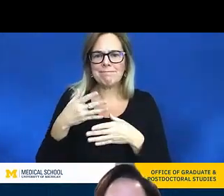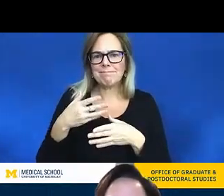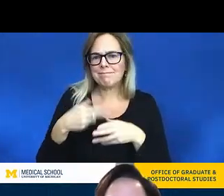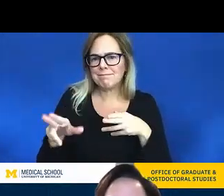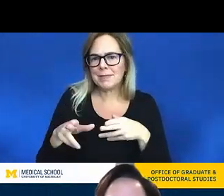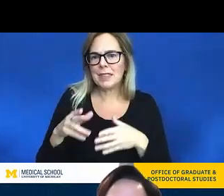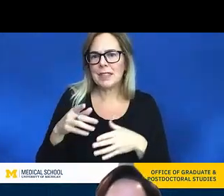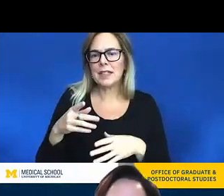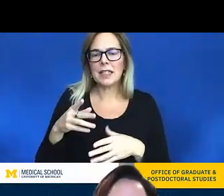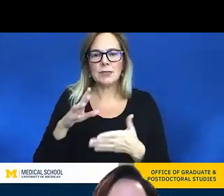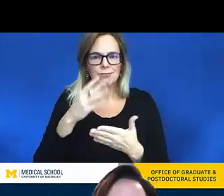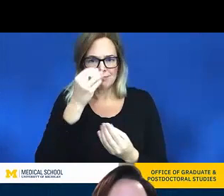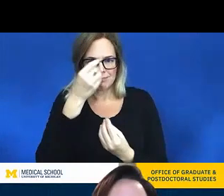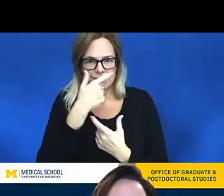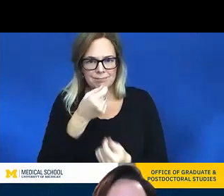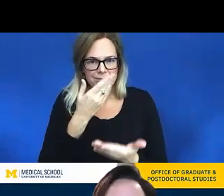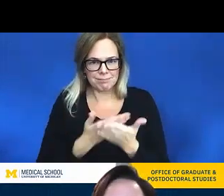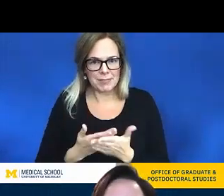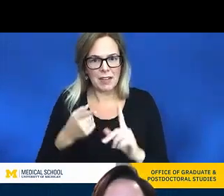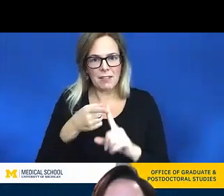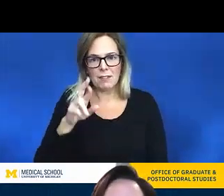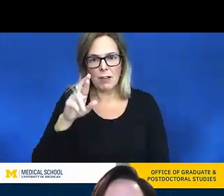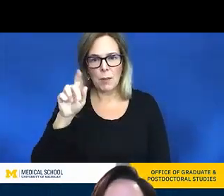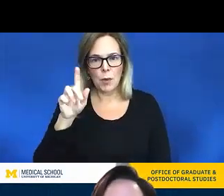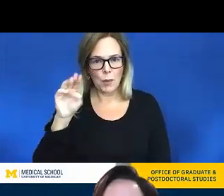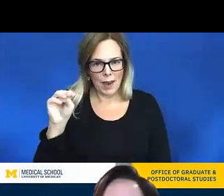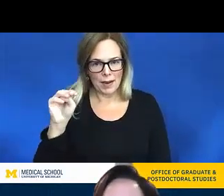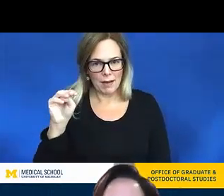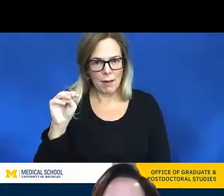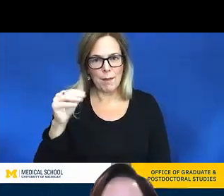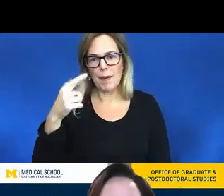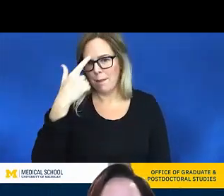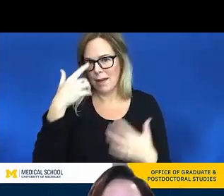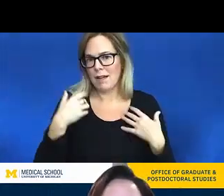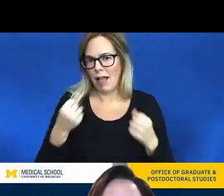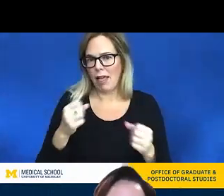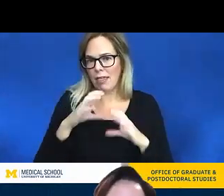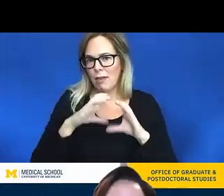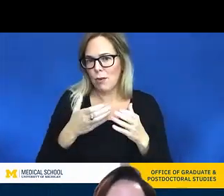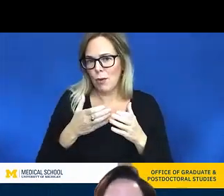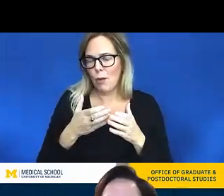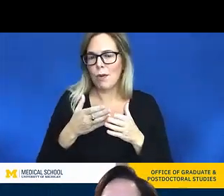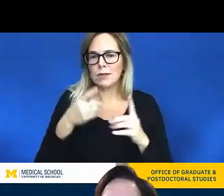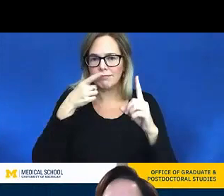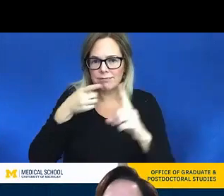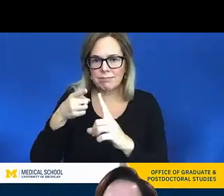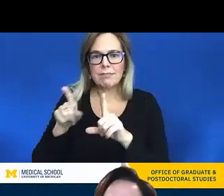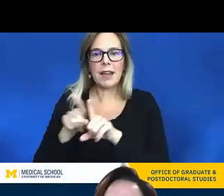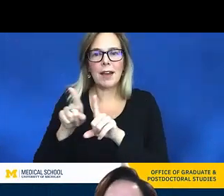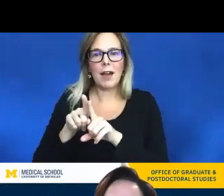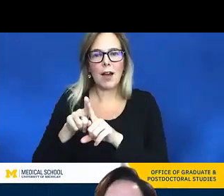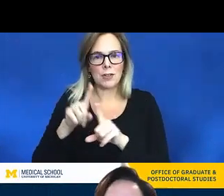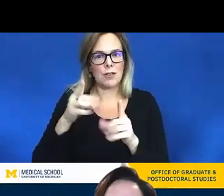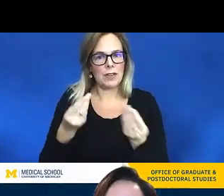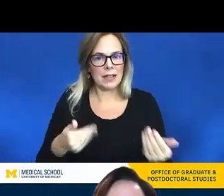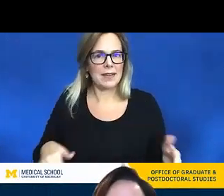Rackham Mental Health Course Initiative, and as well as the campus-wide mental health initiative. So it's